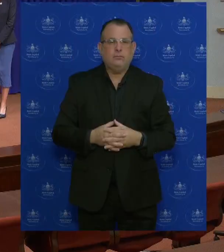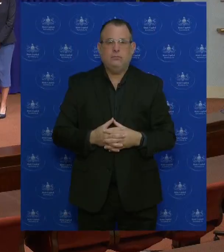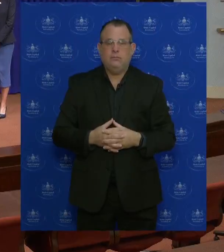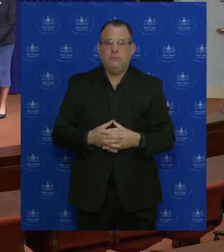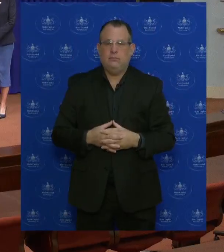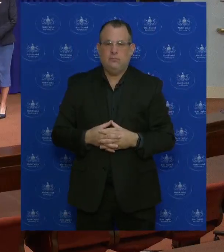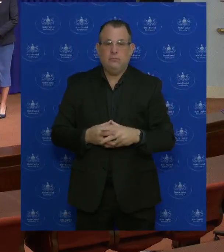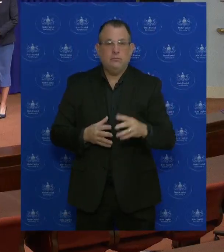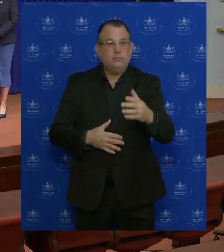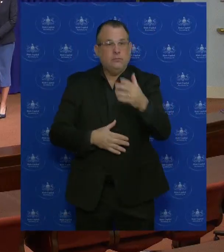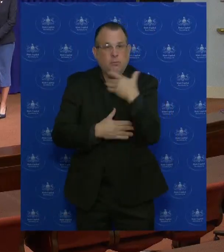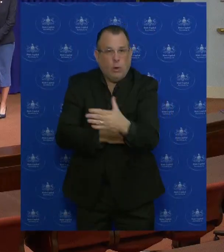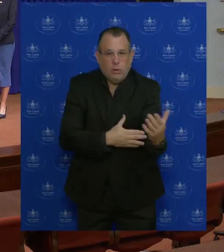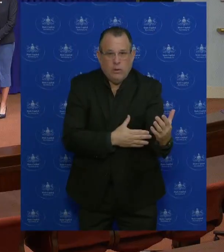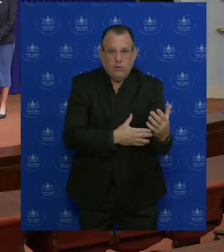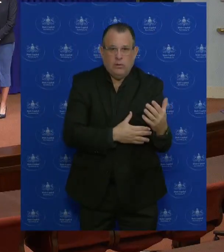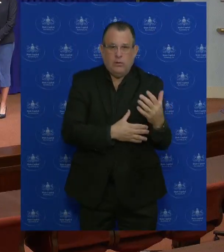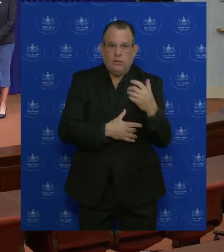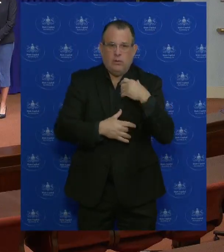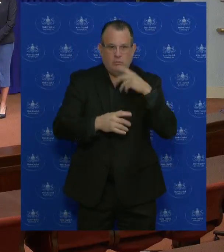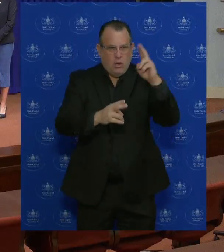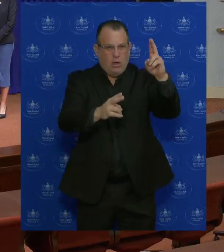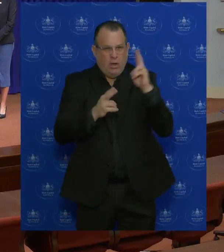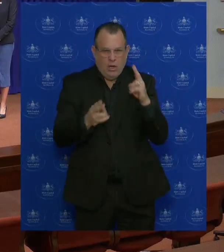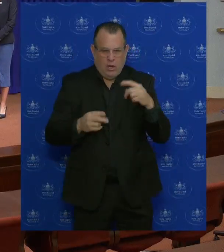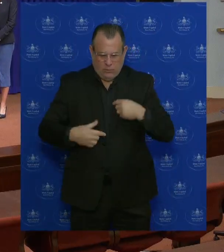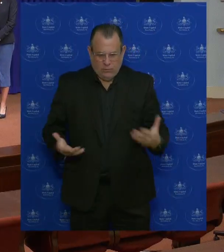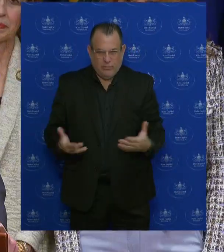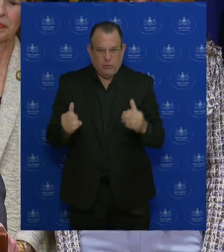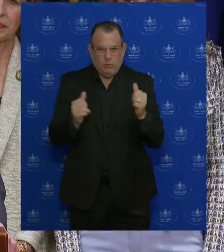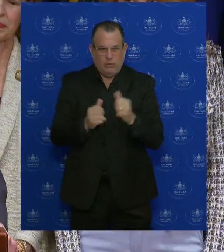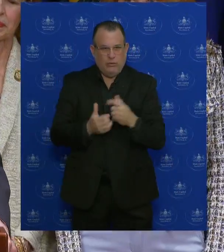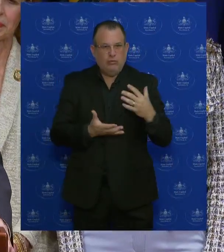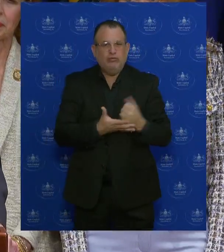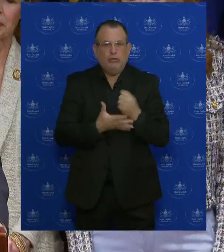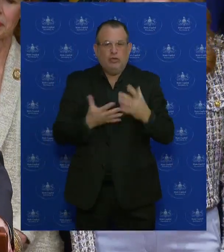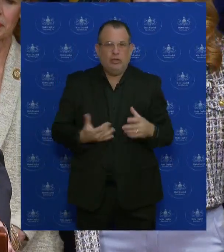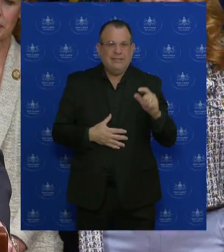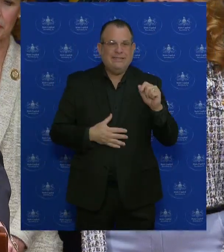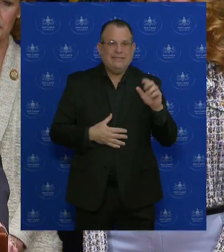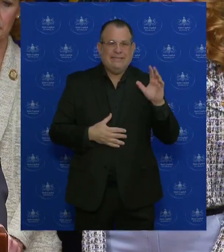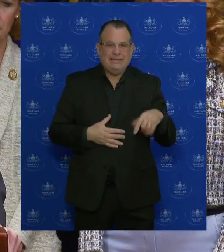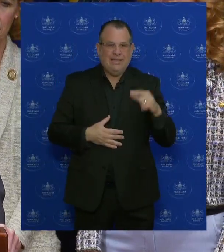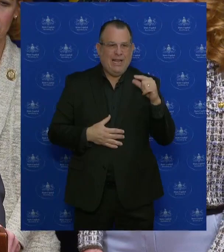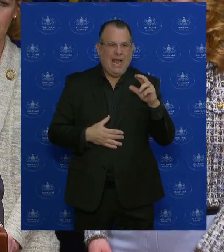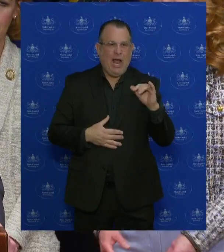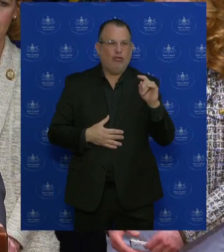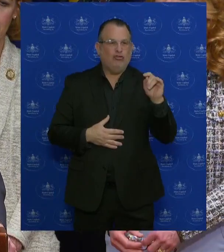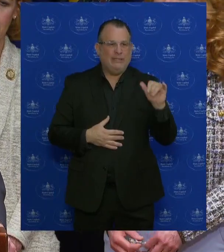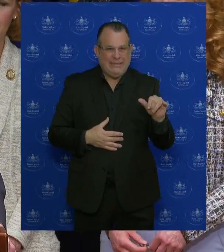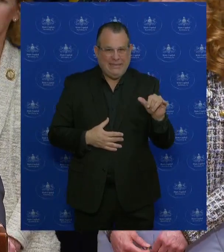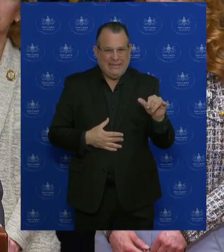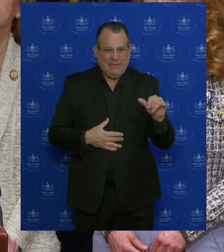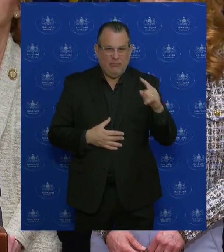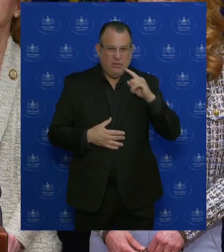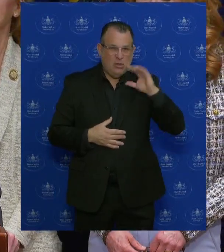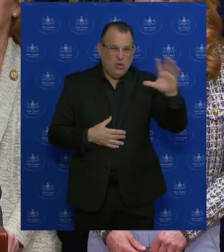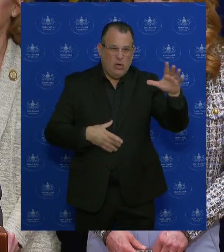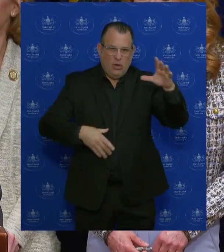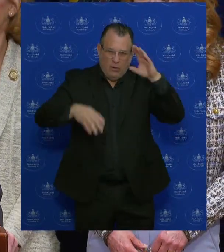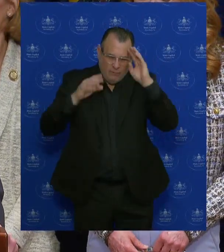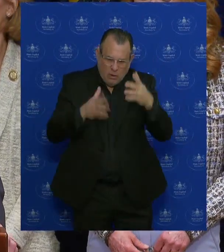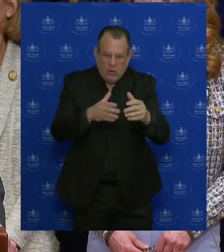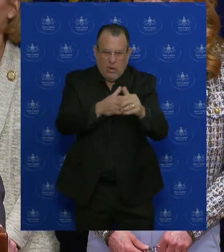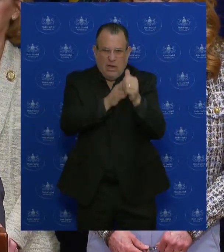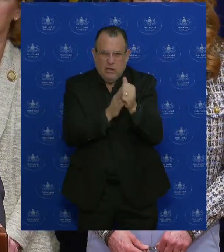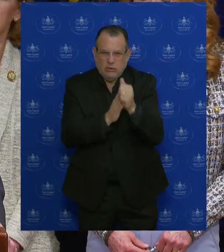Good morning, everybody. I'm honored to be here with Treasurer Stacy Garrity. Her dedication and leadership in ensuring that